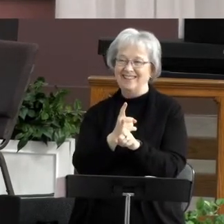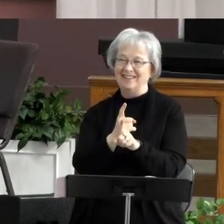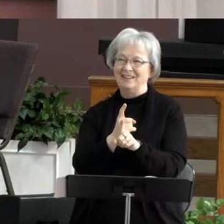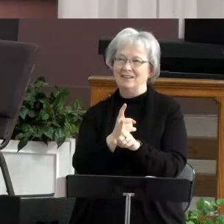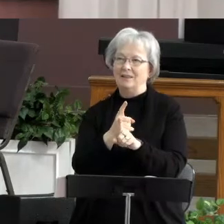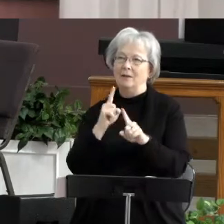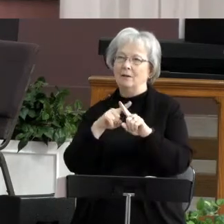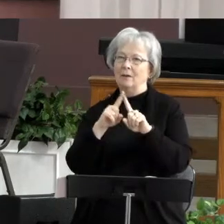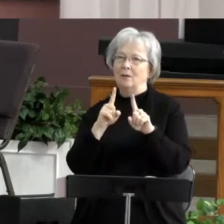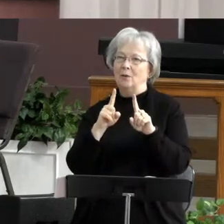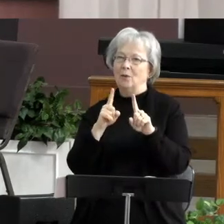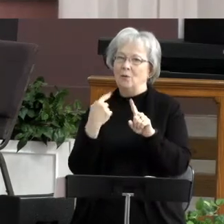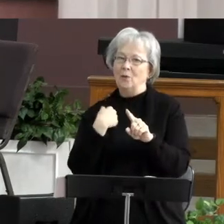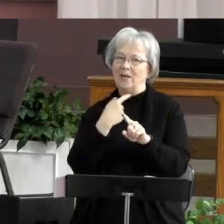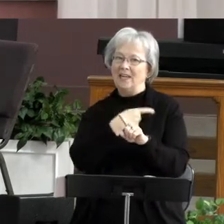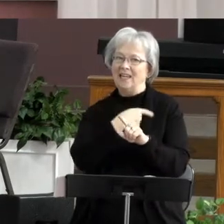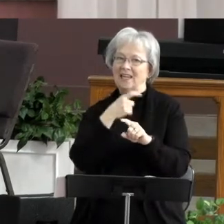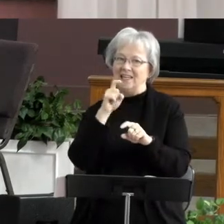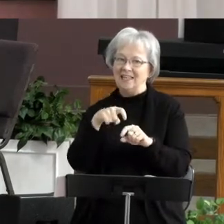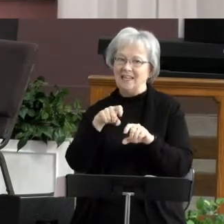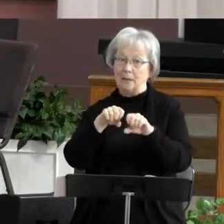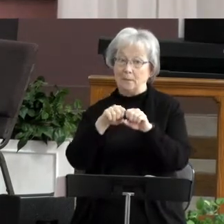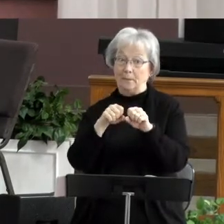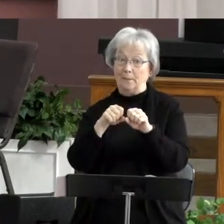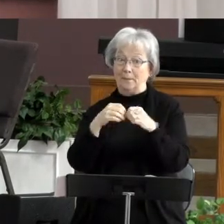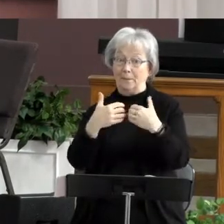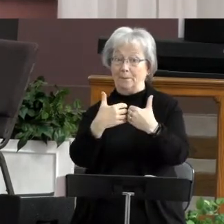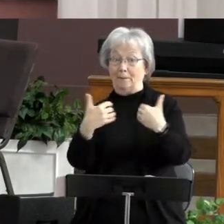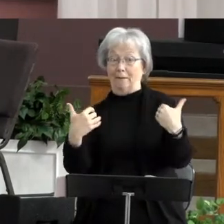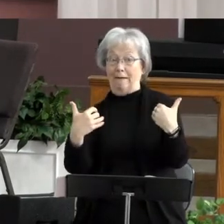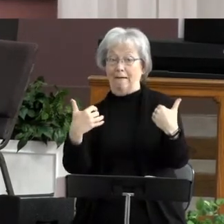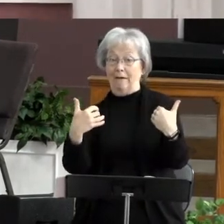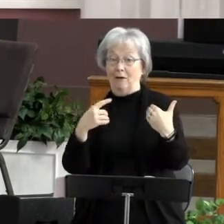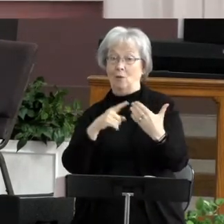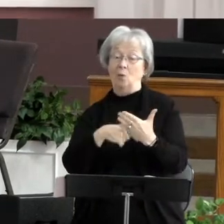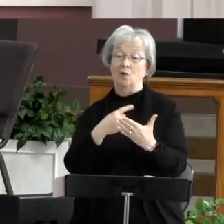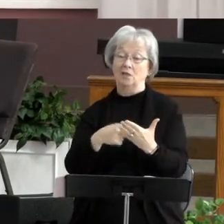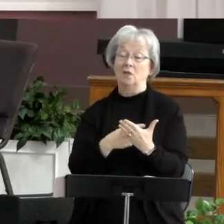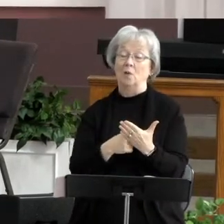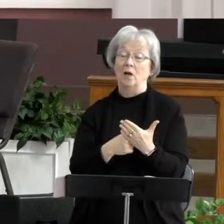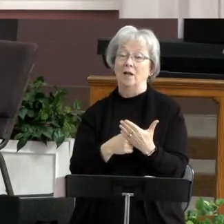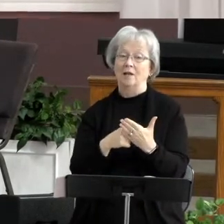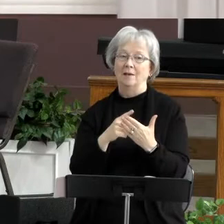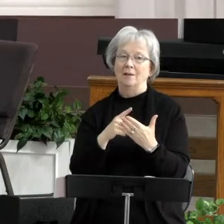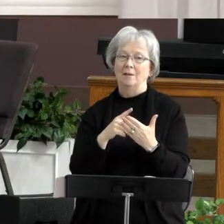We need a break every now and then, but situations like this don't afford us that.